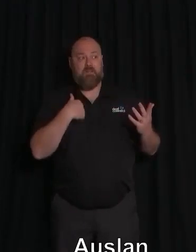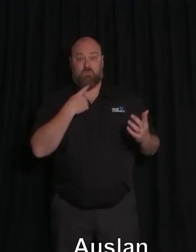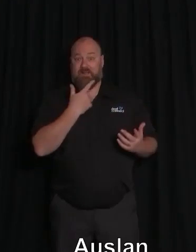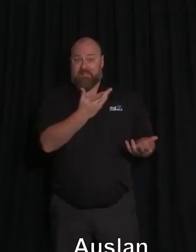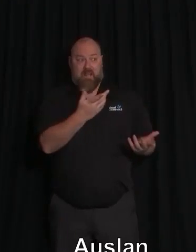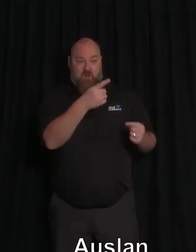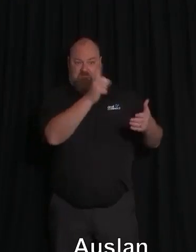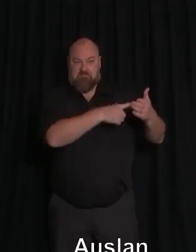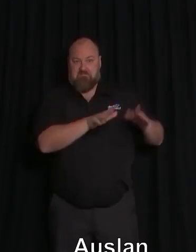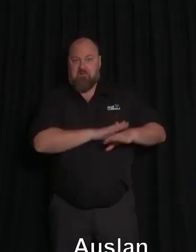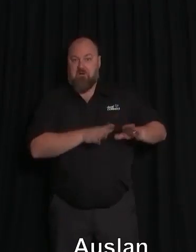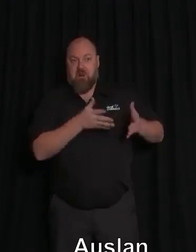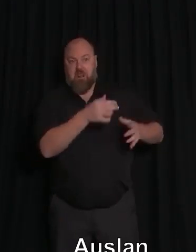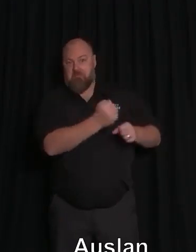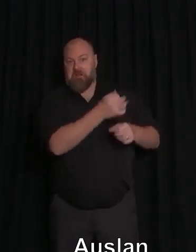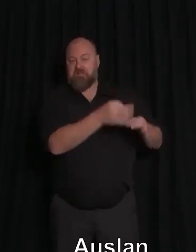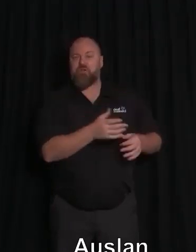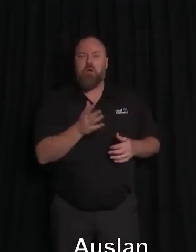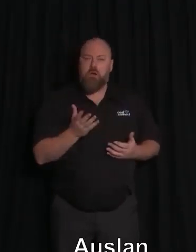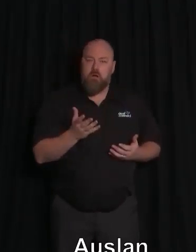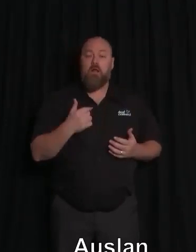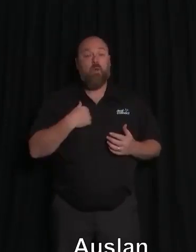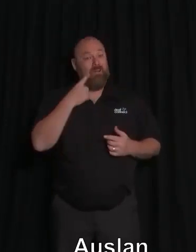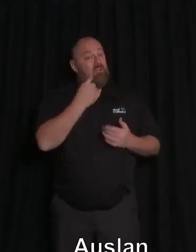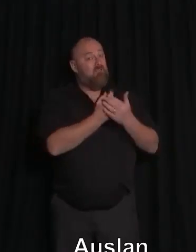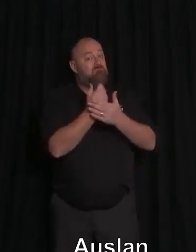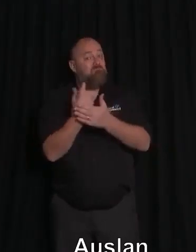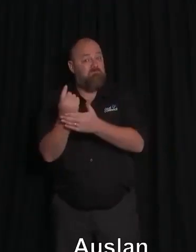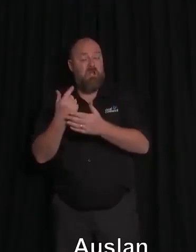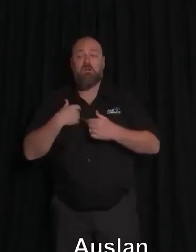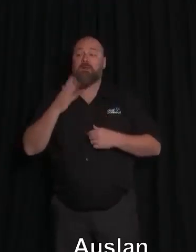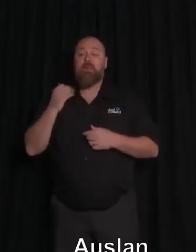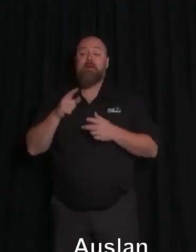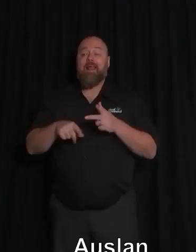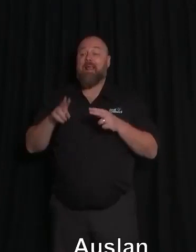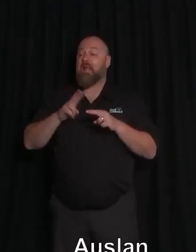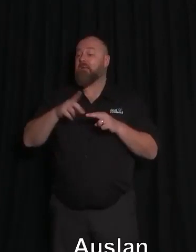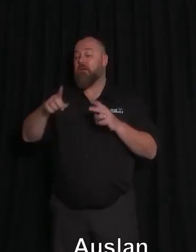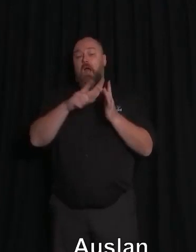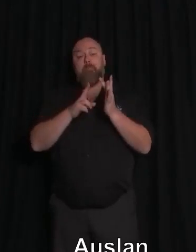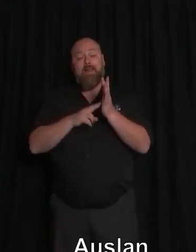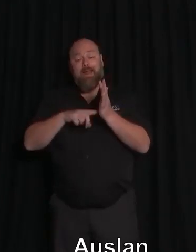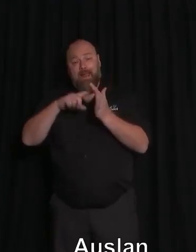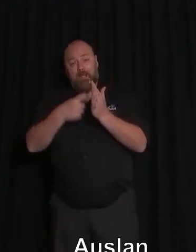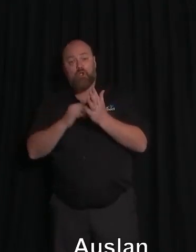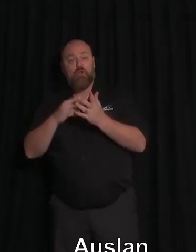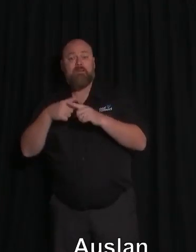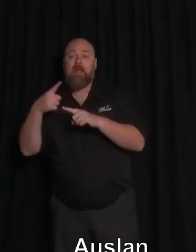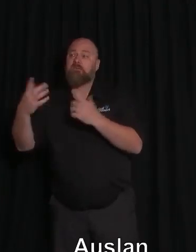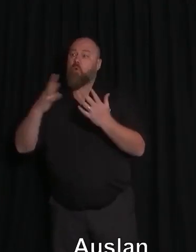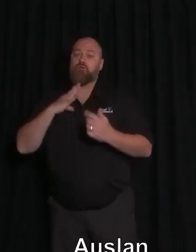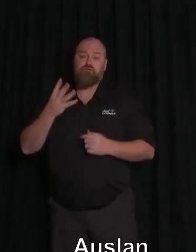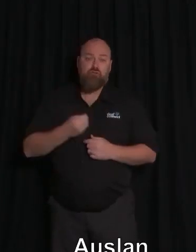And so whether we're talking about the intersex movement, work in the trans and gender diverse space,